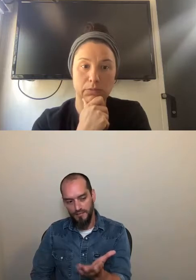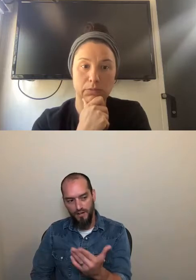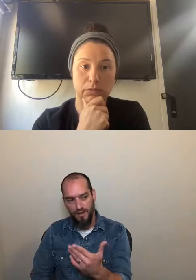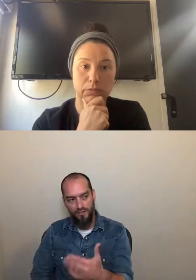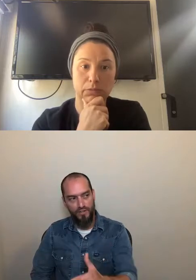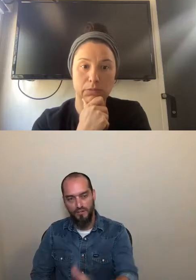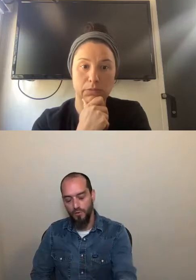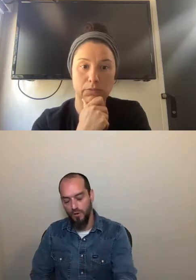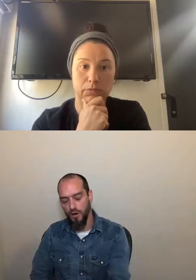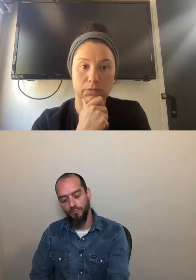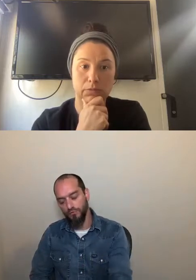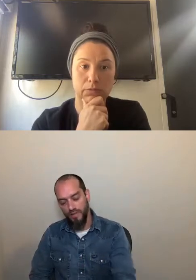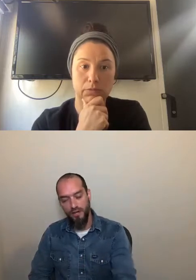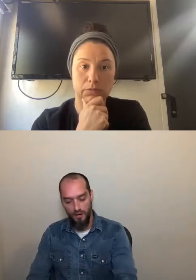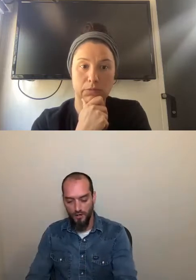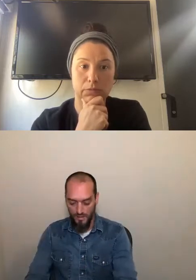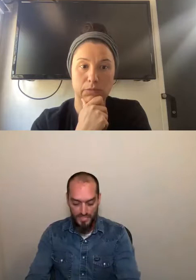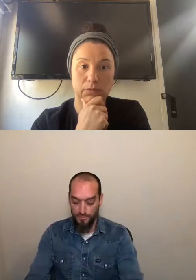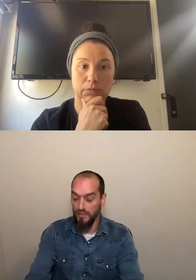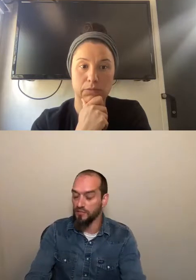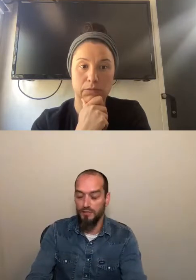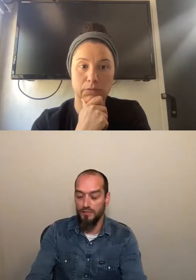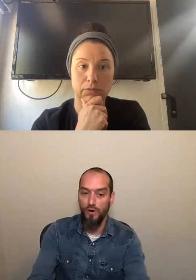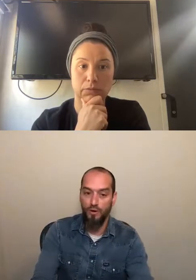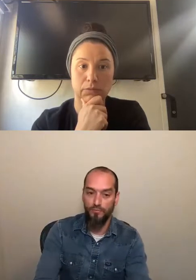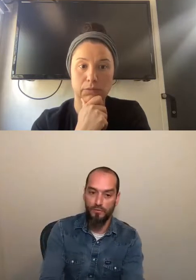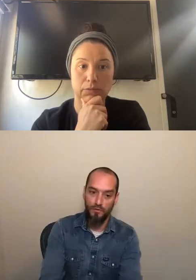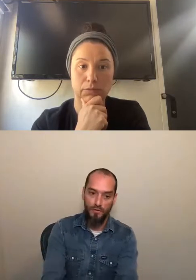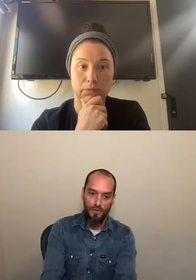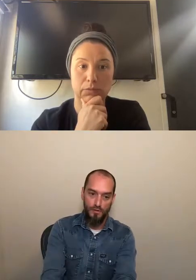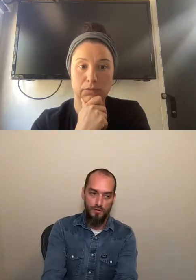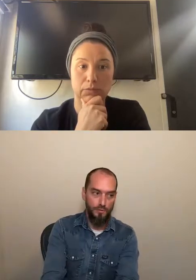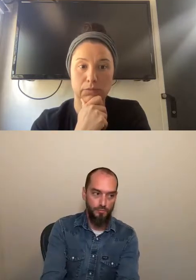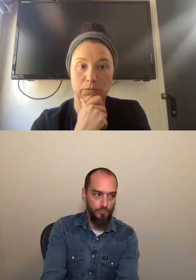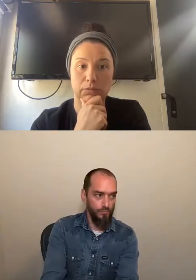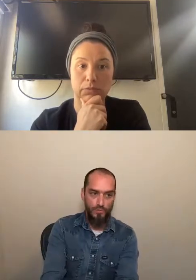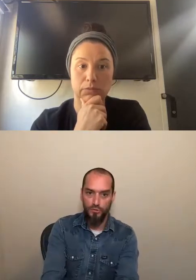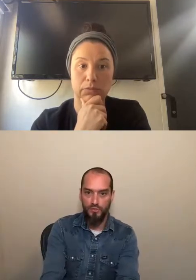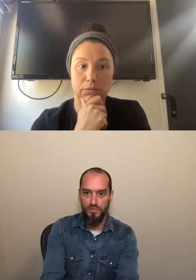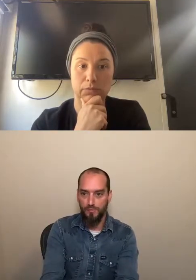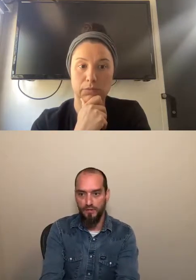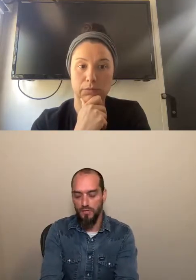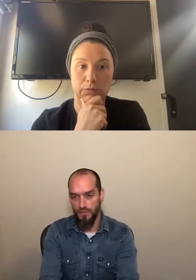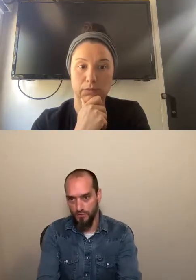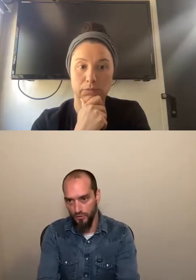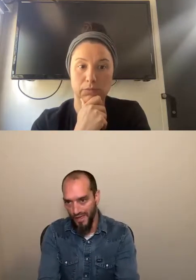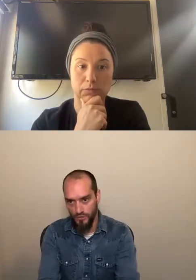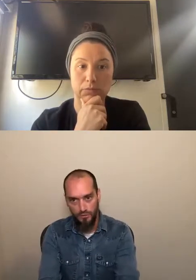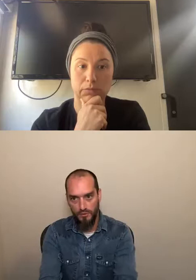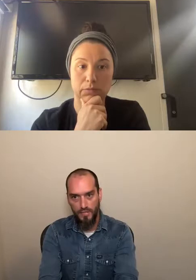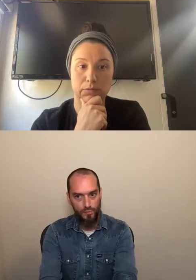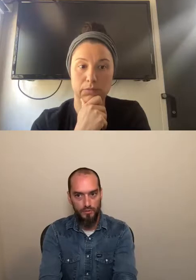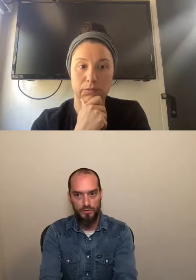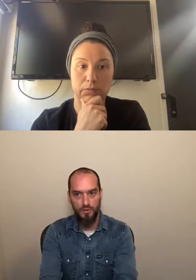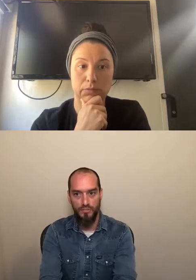I'm not going to say are infinitely more harmful. They are exponentially more harmful. Majority of mycotoxins are class 2